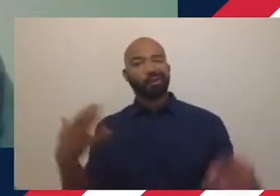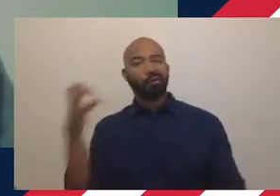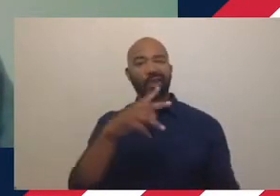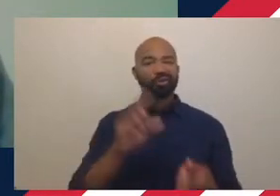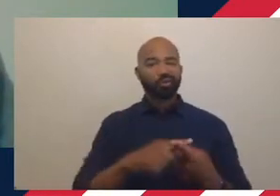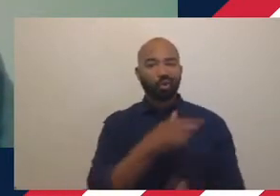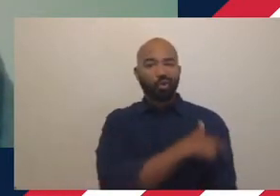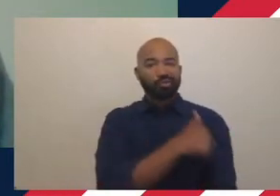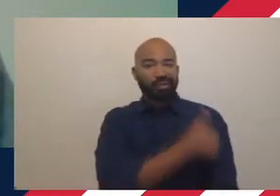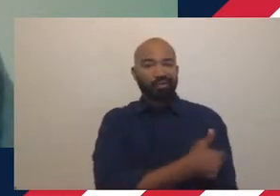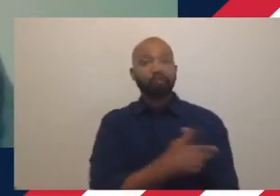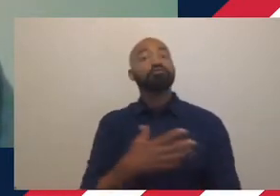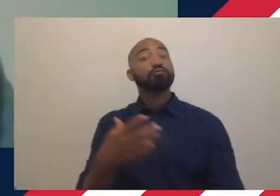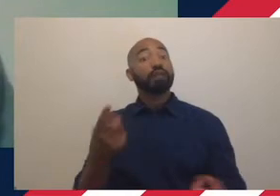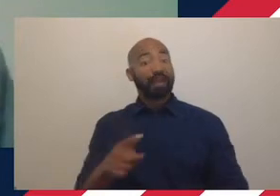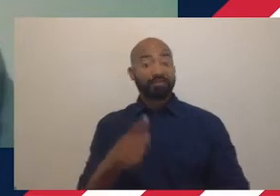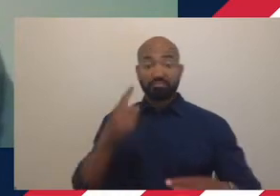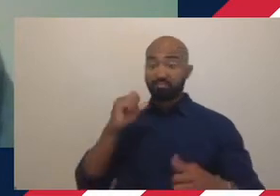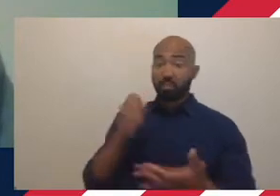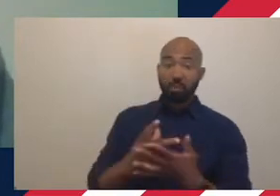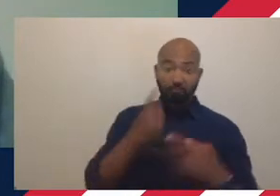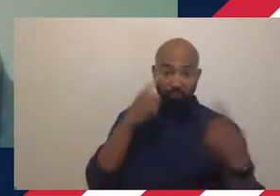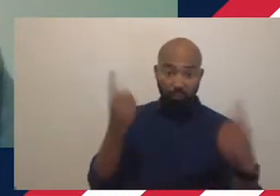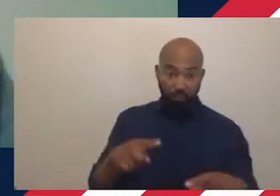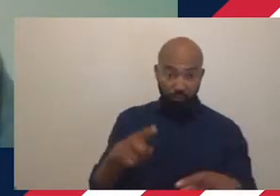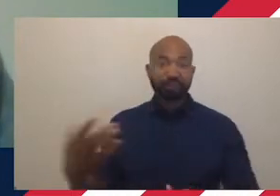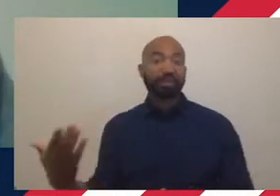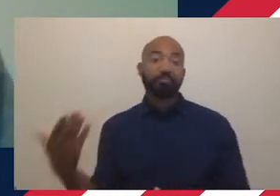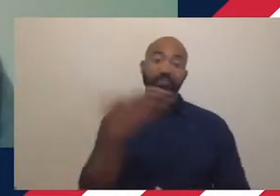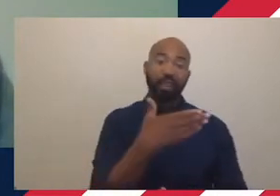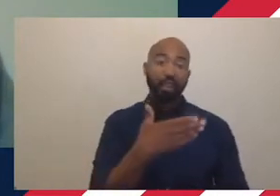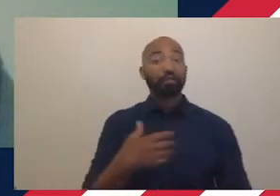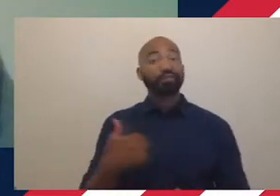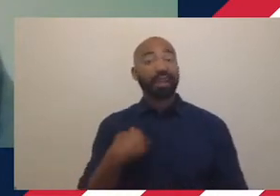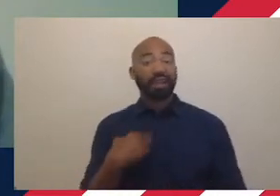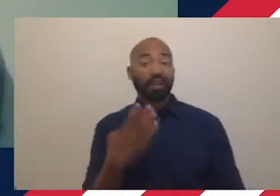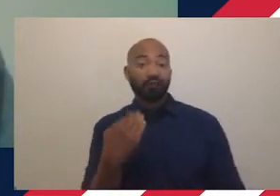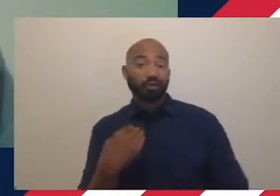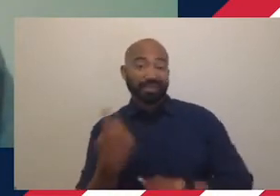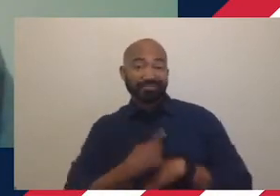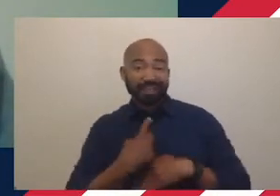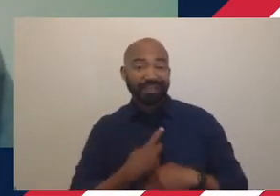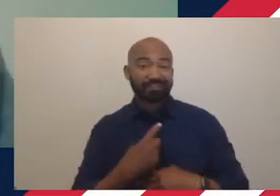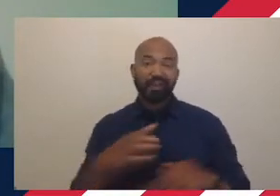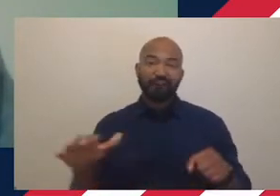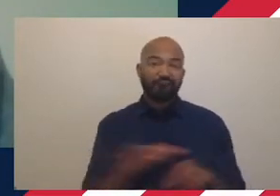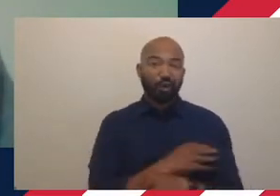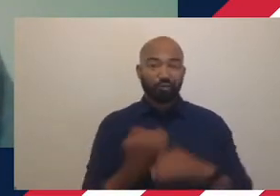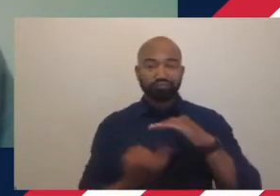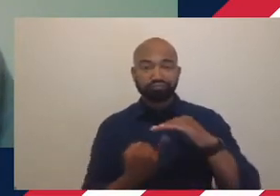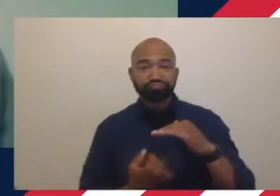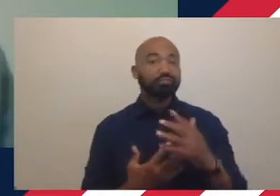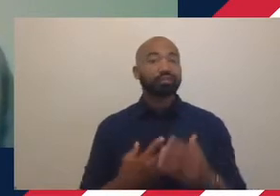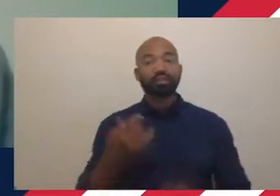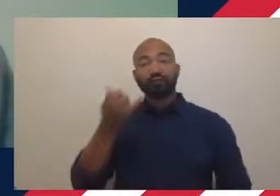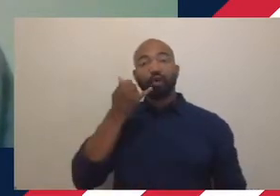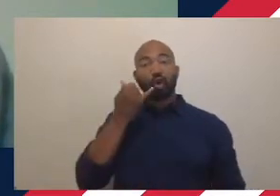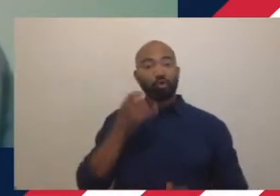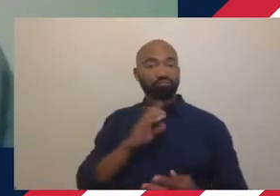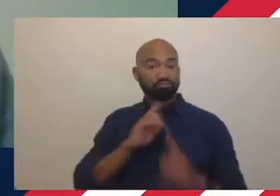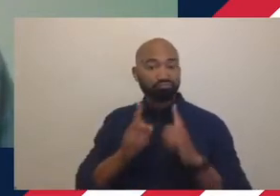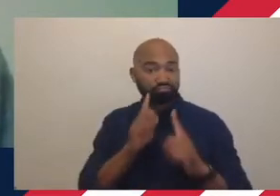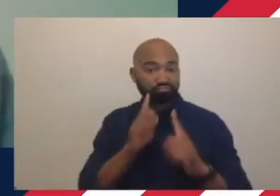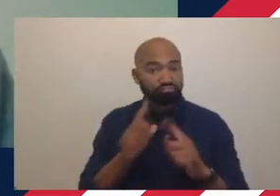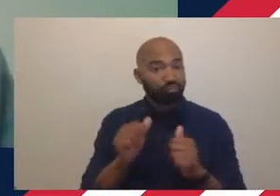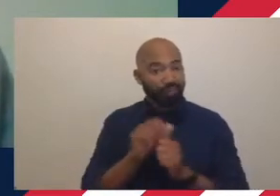there. So 2 weeks of total isolation with nothing but a phone to contact loved ones, just like a regular